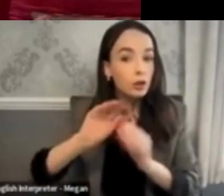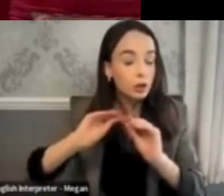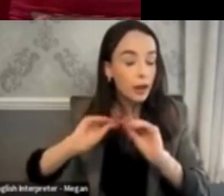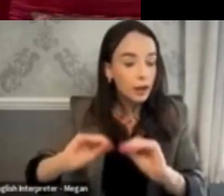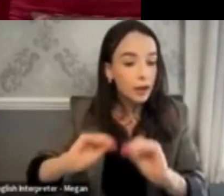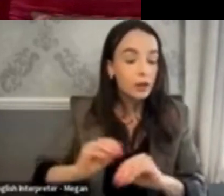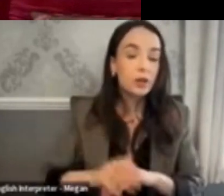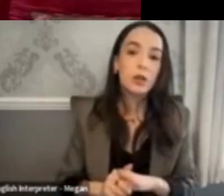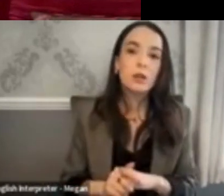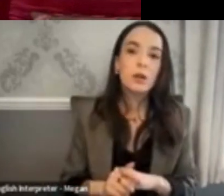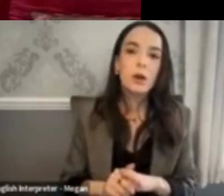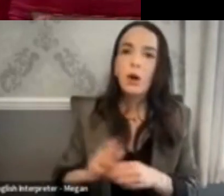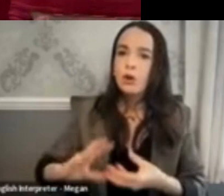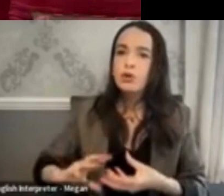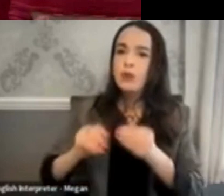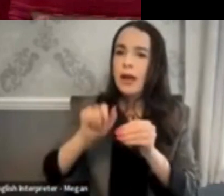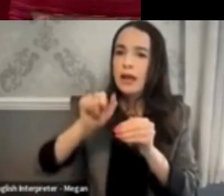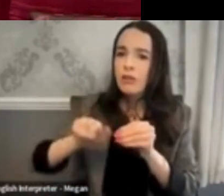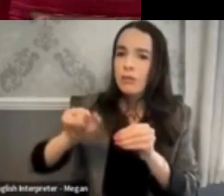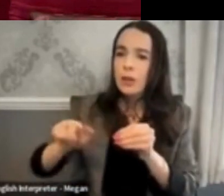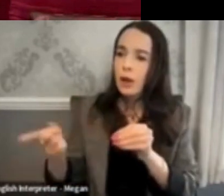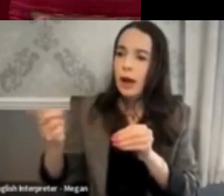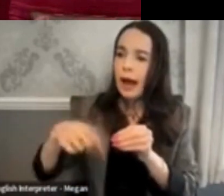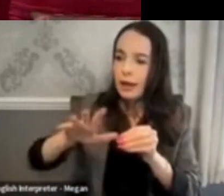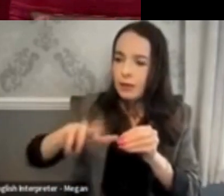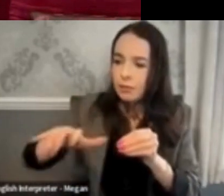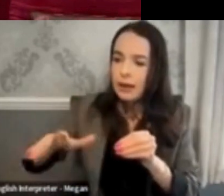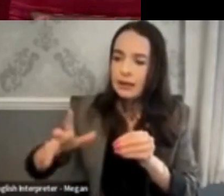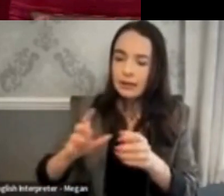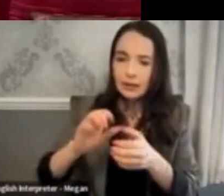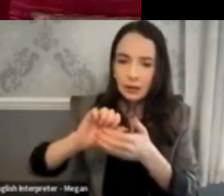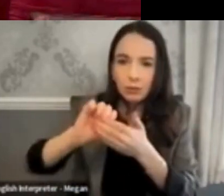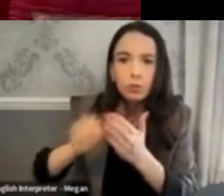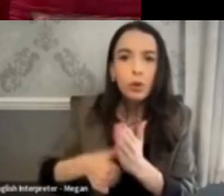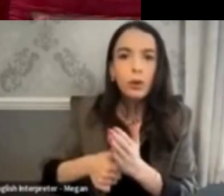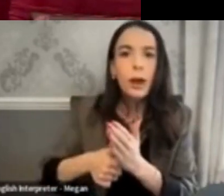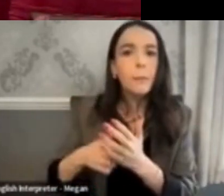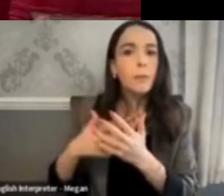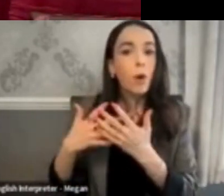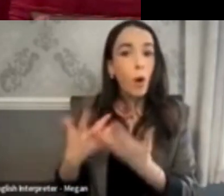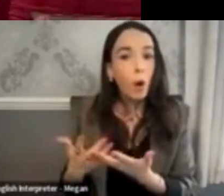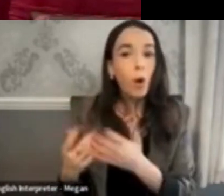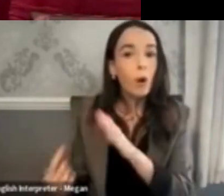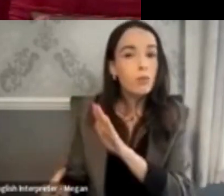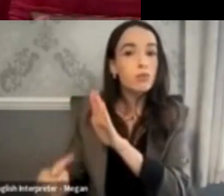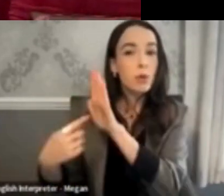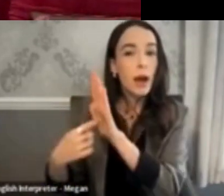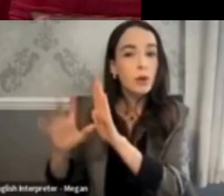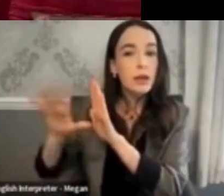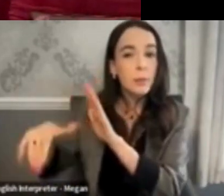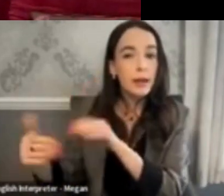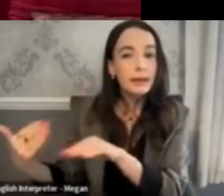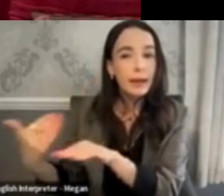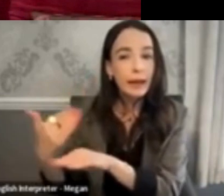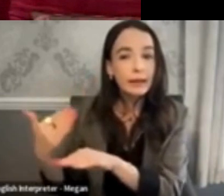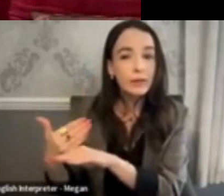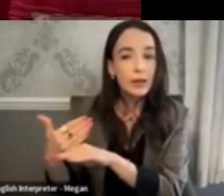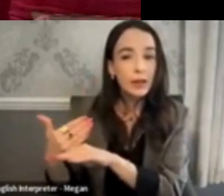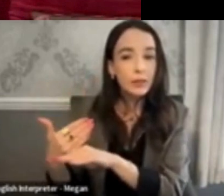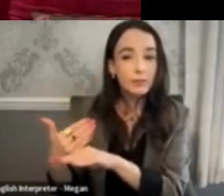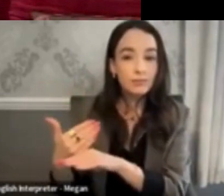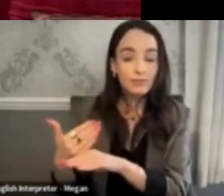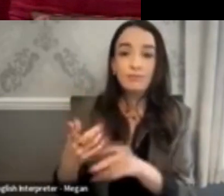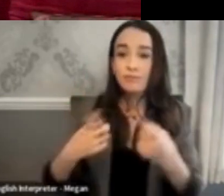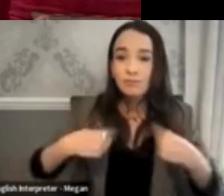places programme, or priority place activity. Again, we want to help you connect to